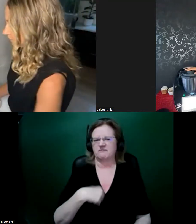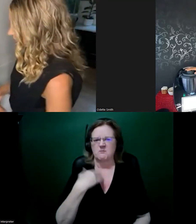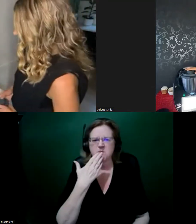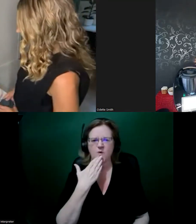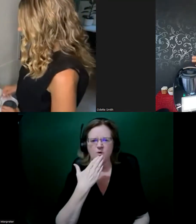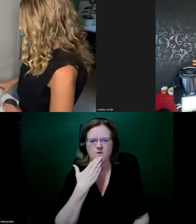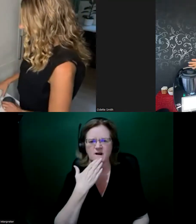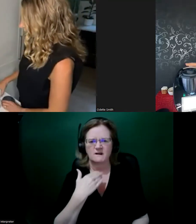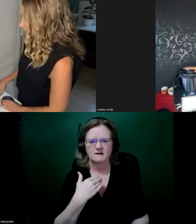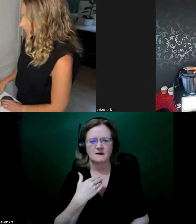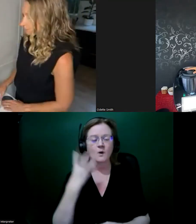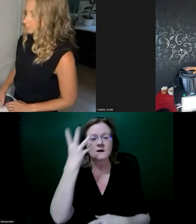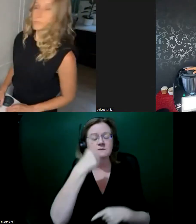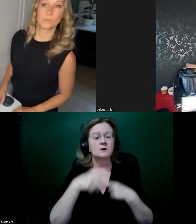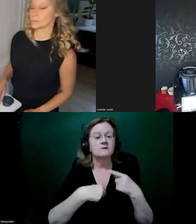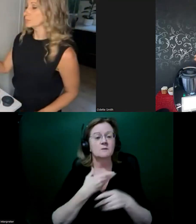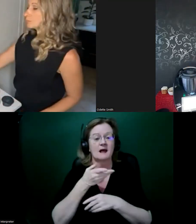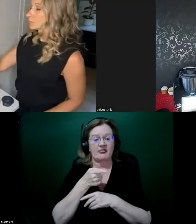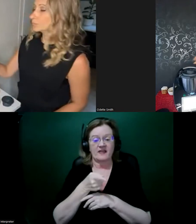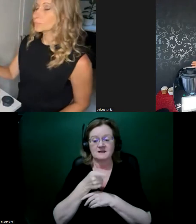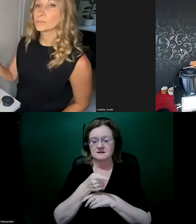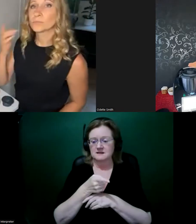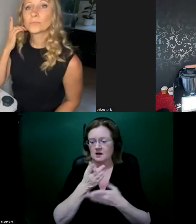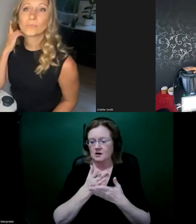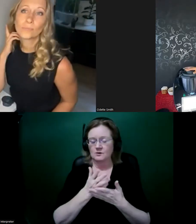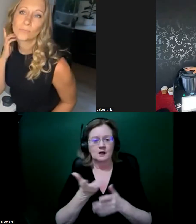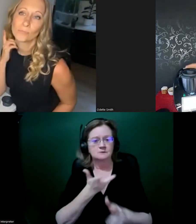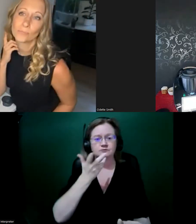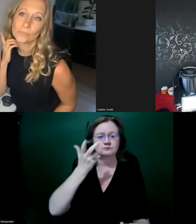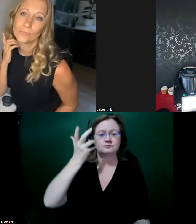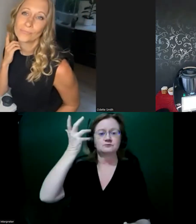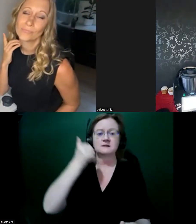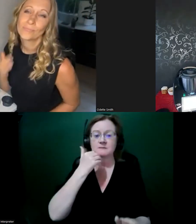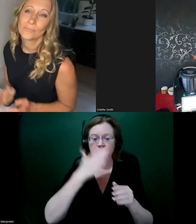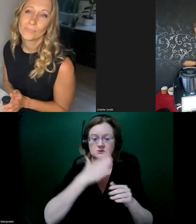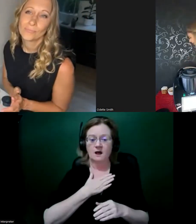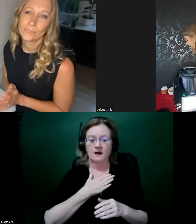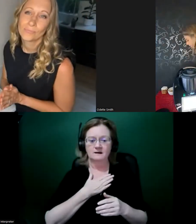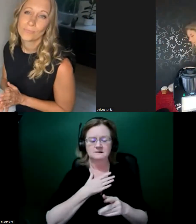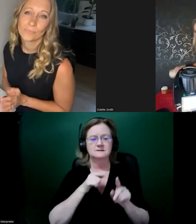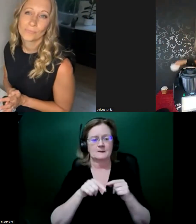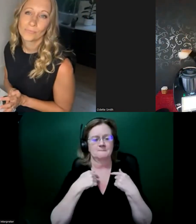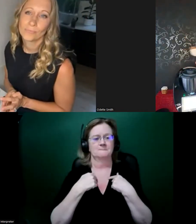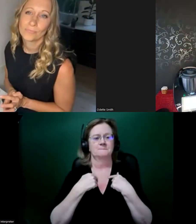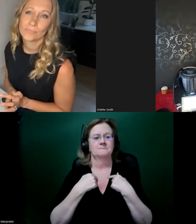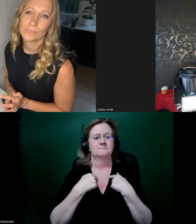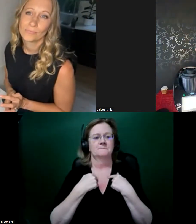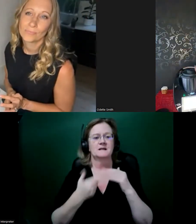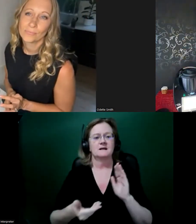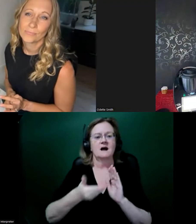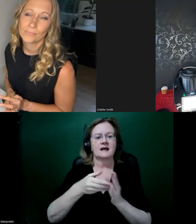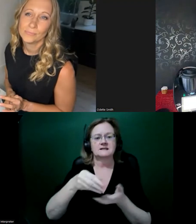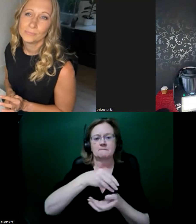boring. And the beautiful thing about Cookie Dough 3.0 is you can zhuzh it up a little bit. So what I did is I made a mixture. It's